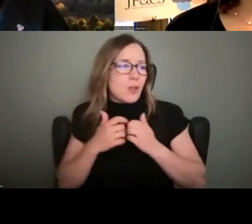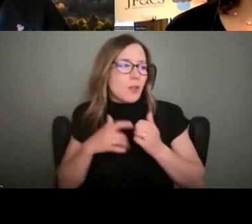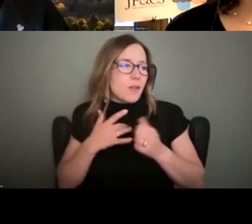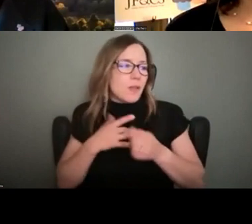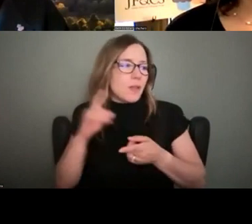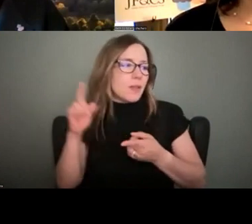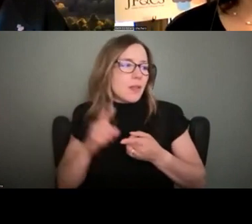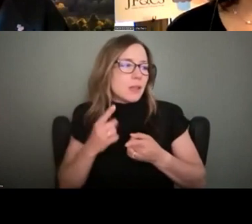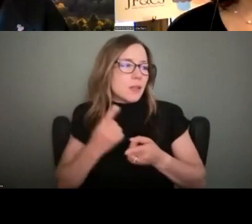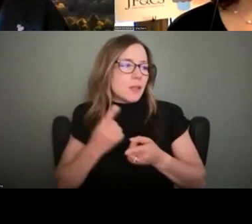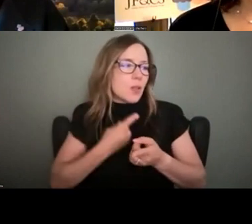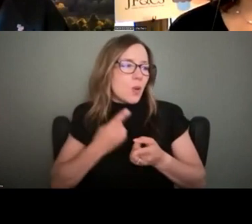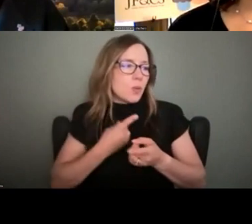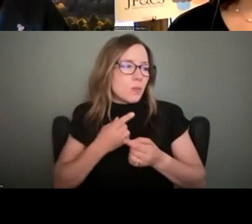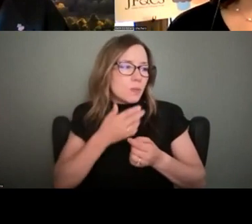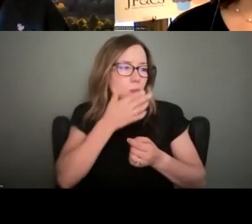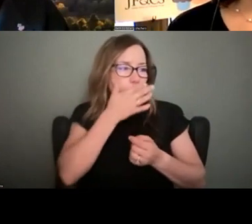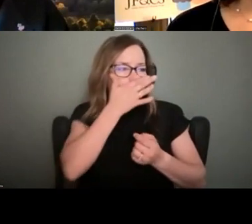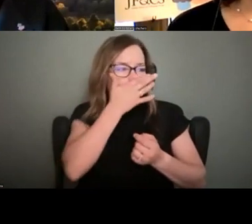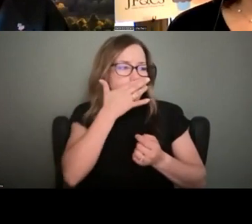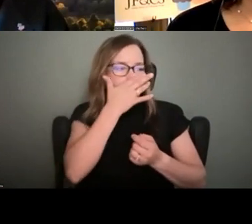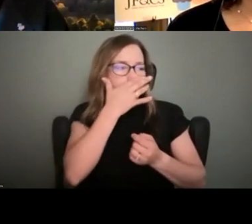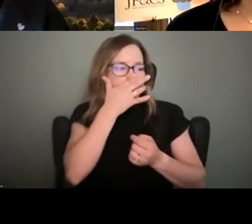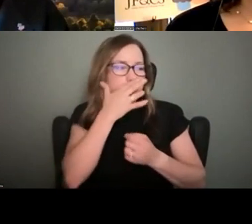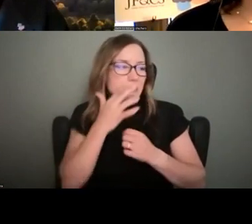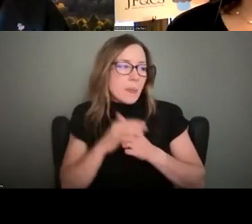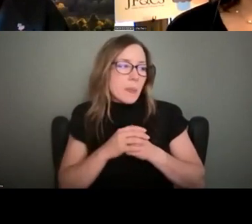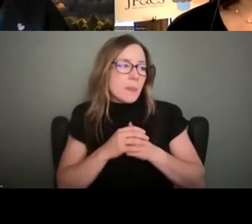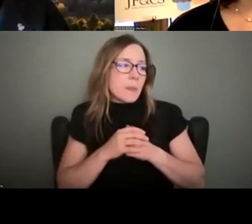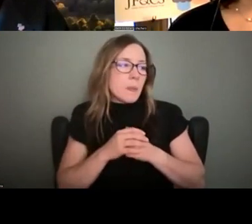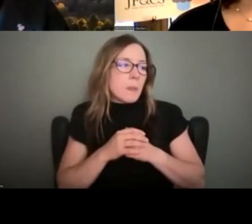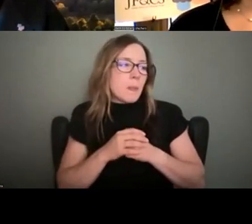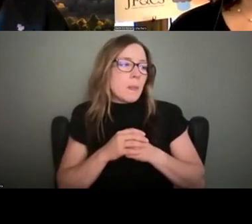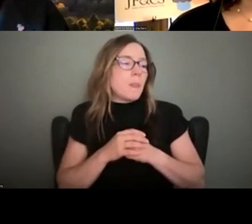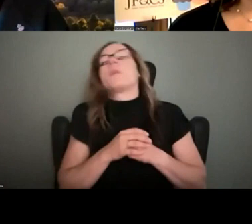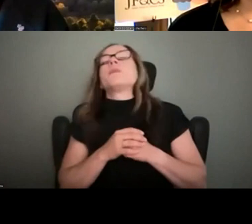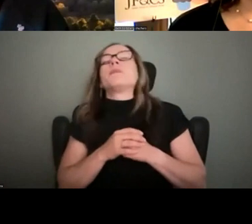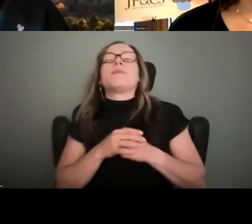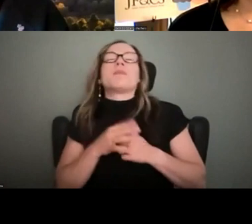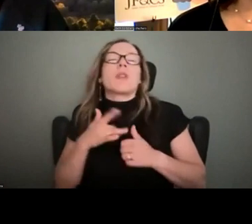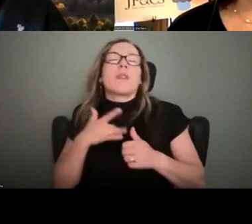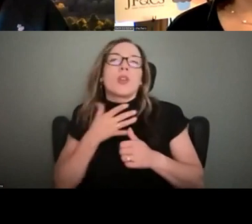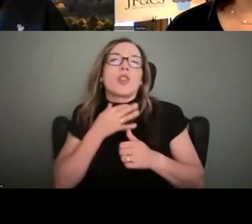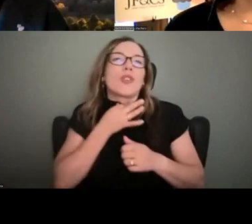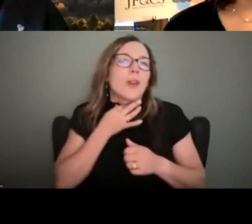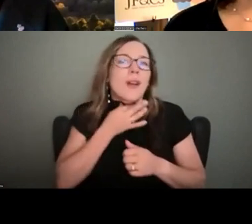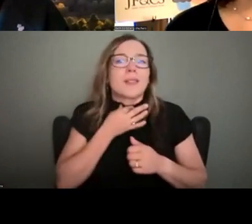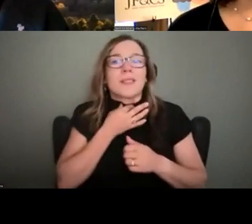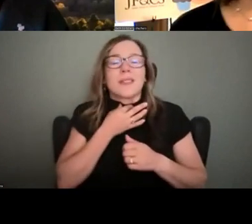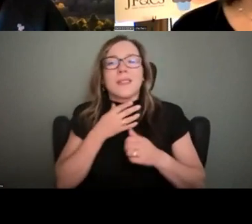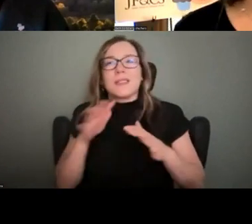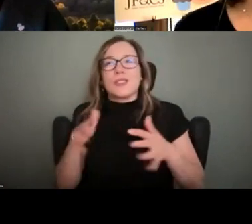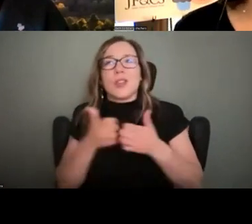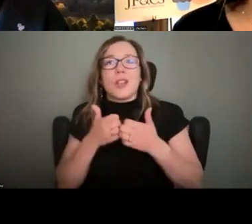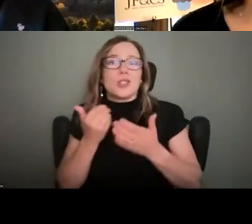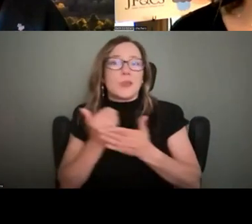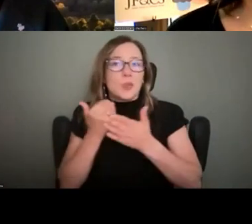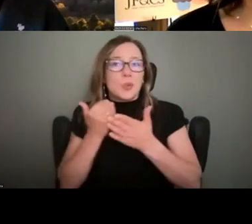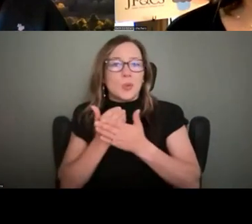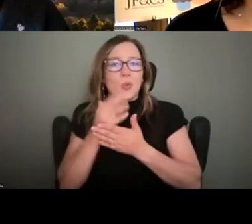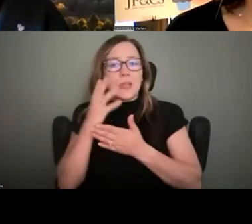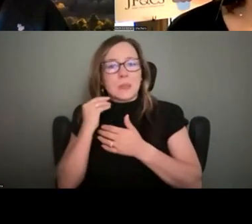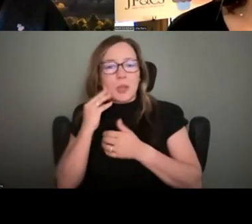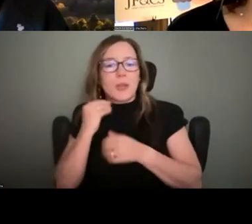alone. People laugh. They get to feel curiosity. They get to feel the challenge of a new experience in a good